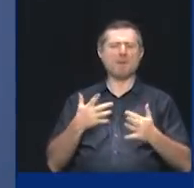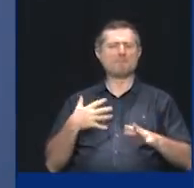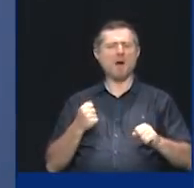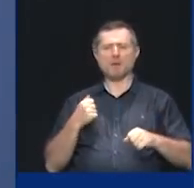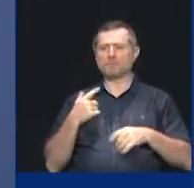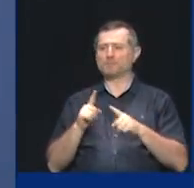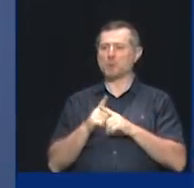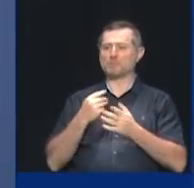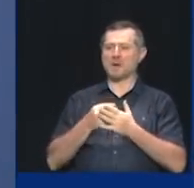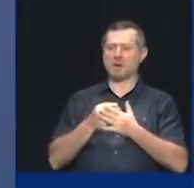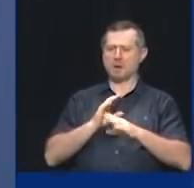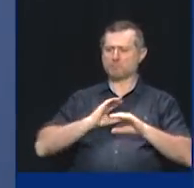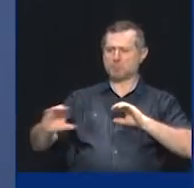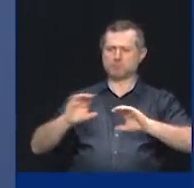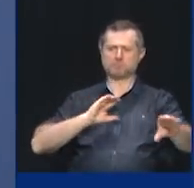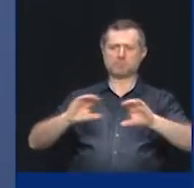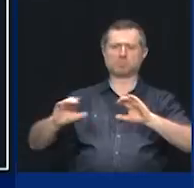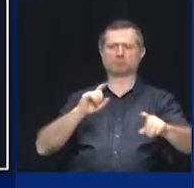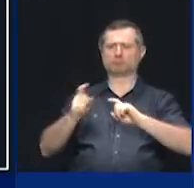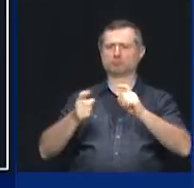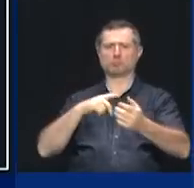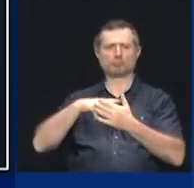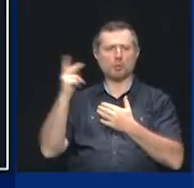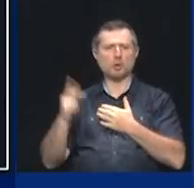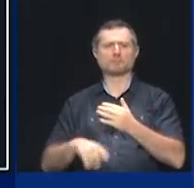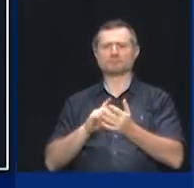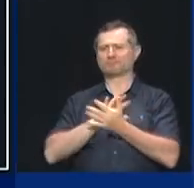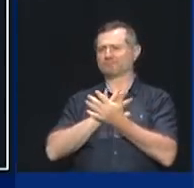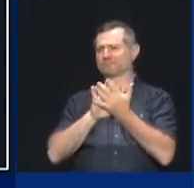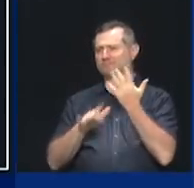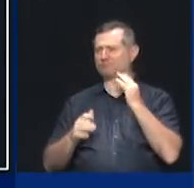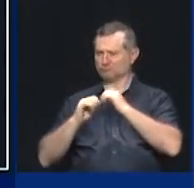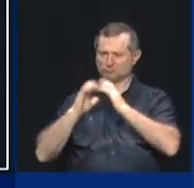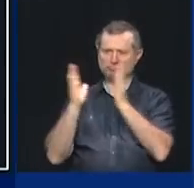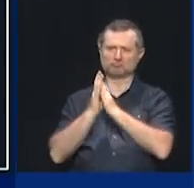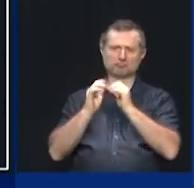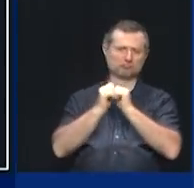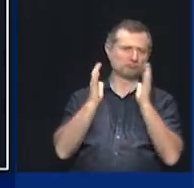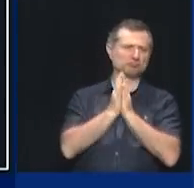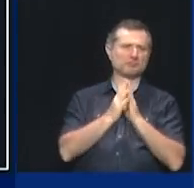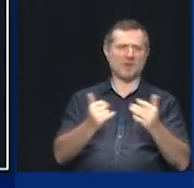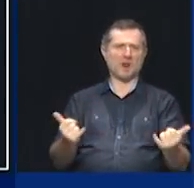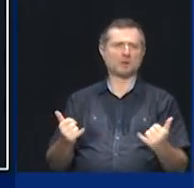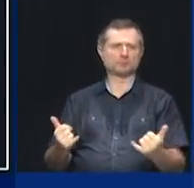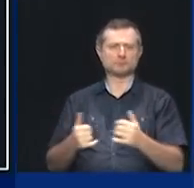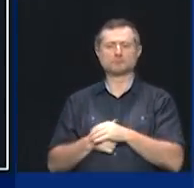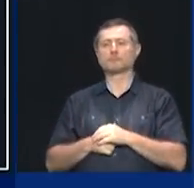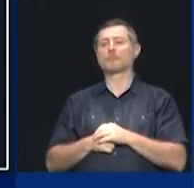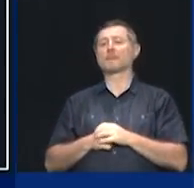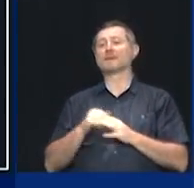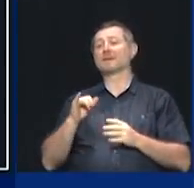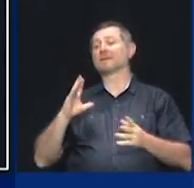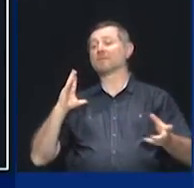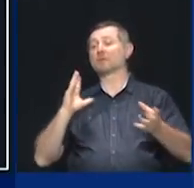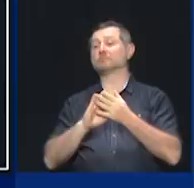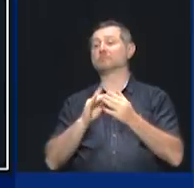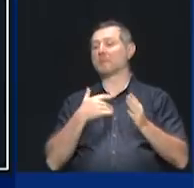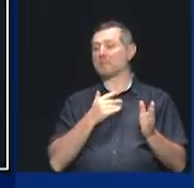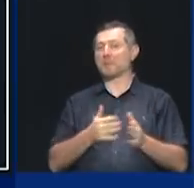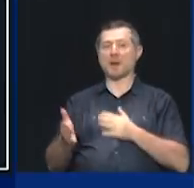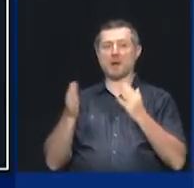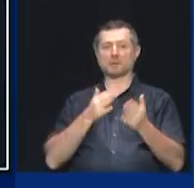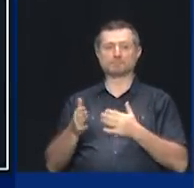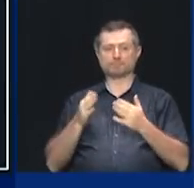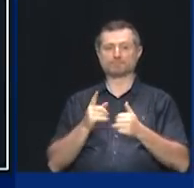up programs so we can get it on the street, and we can get it on the street now. We also need a comprehensive plan of attack. We're going to